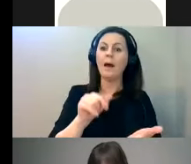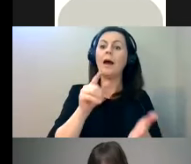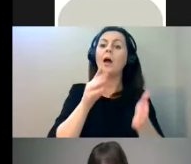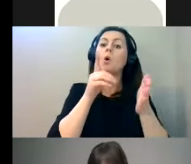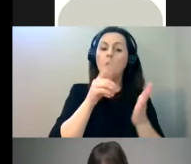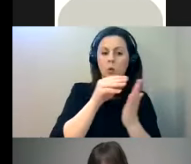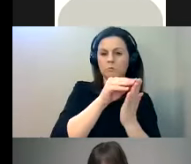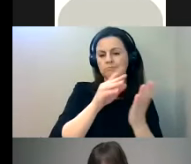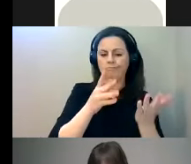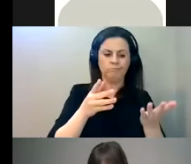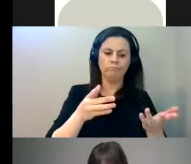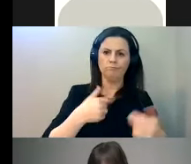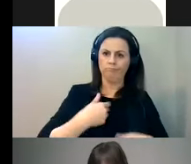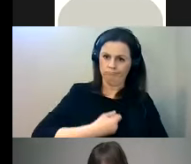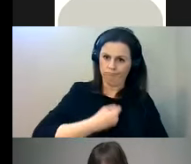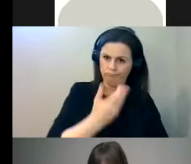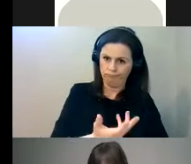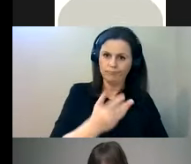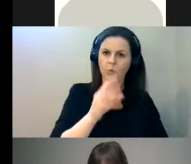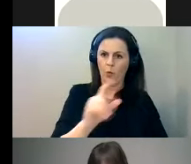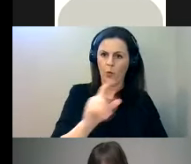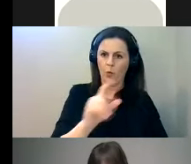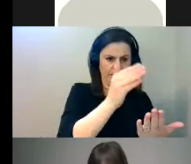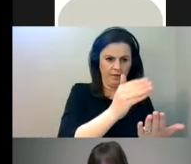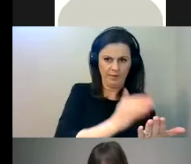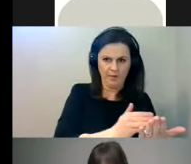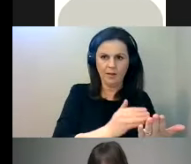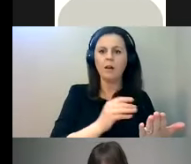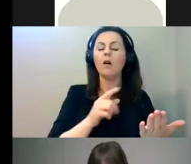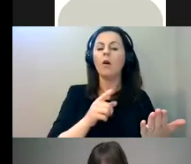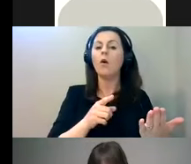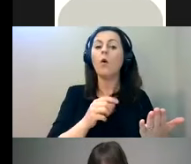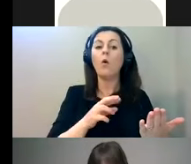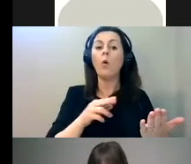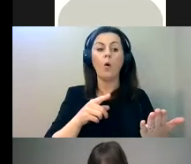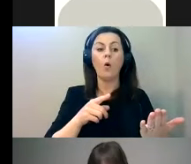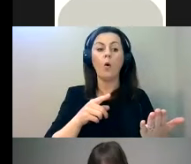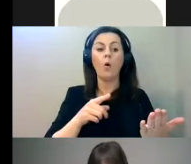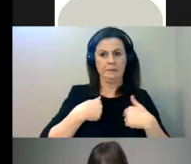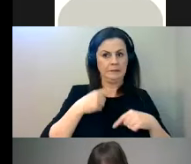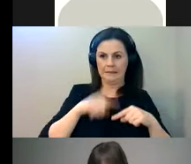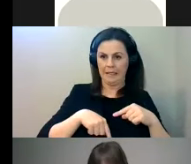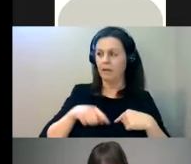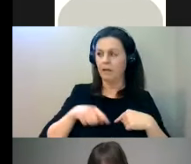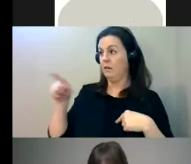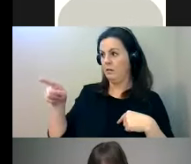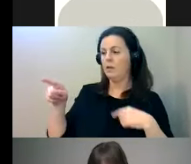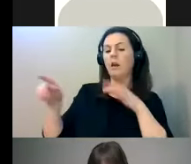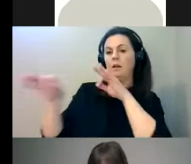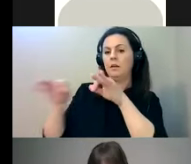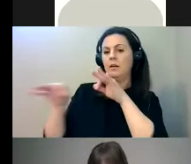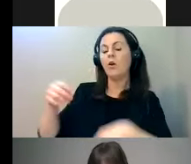other person in his or her presence at his or her direction, and the testator makes